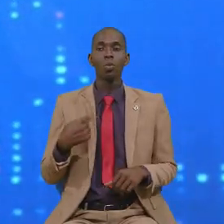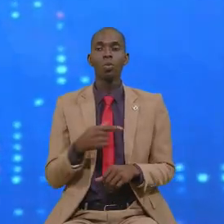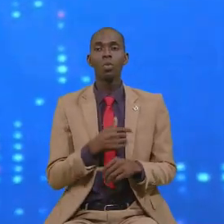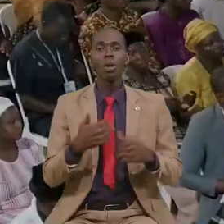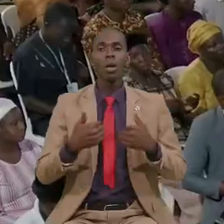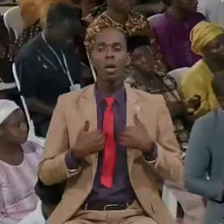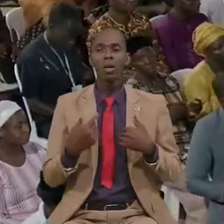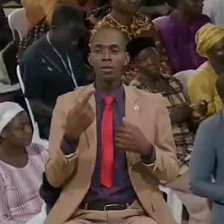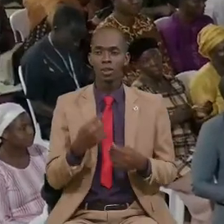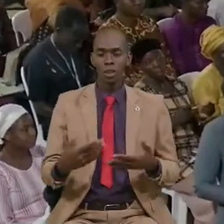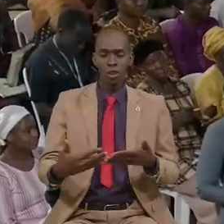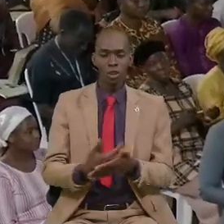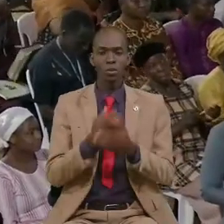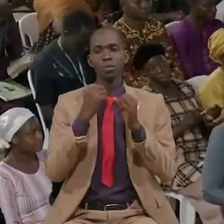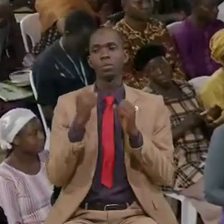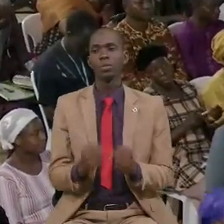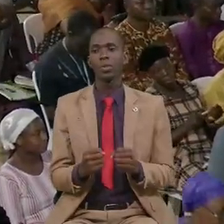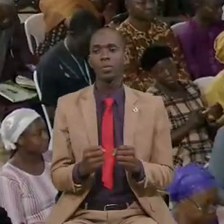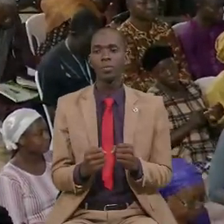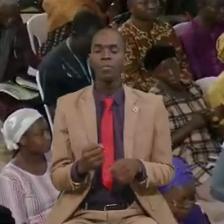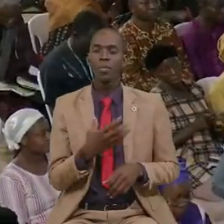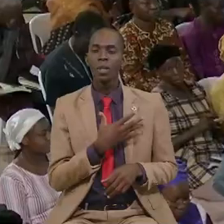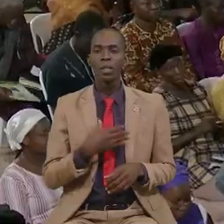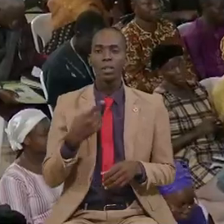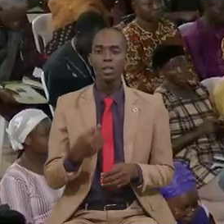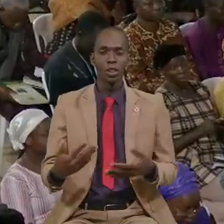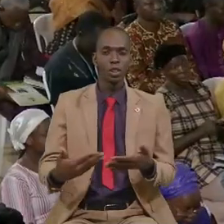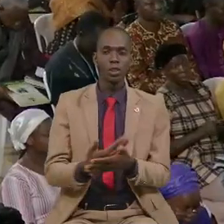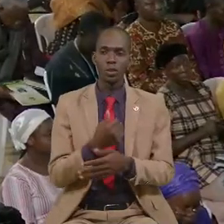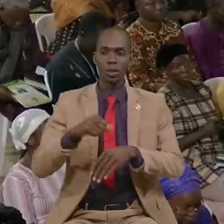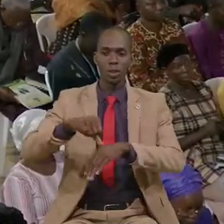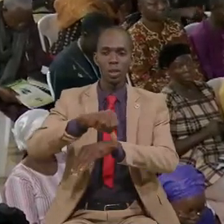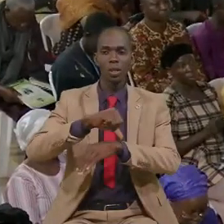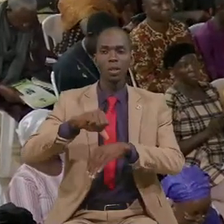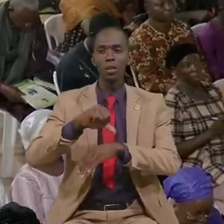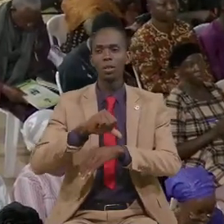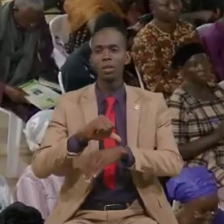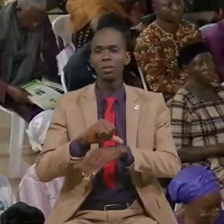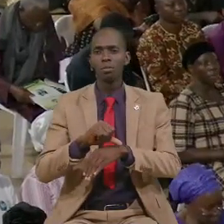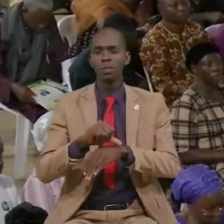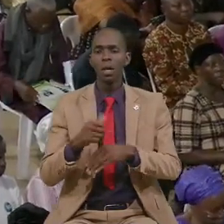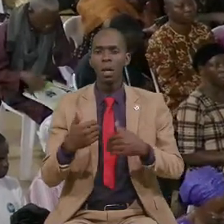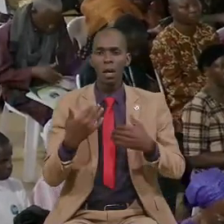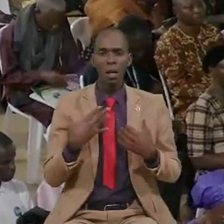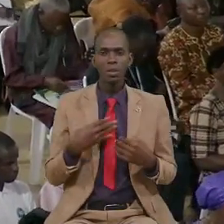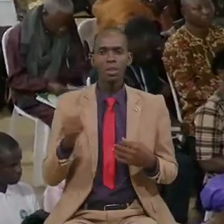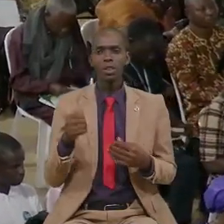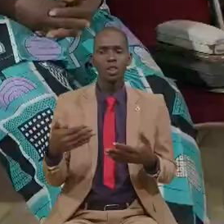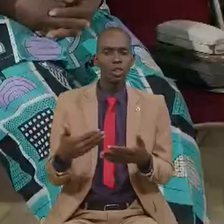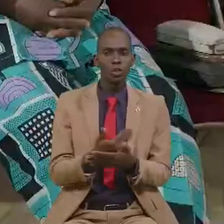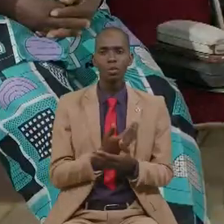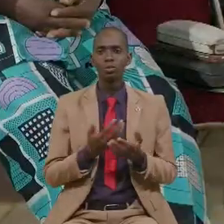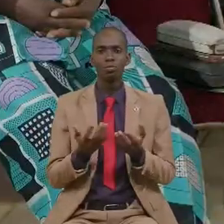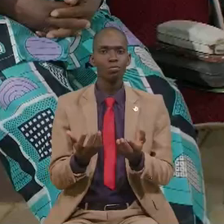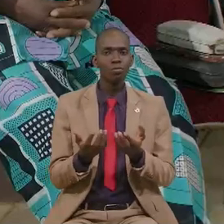new power and the new anointing and the new understanding and the new passion and the